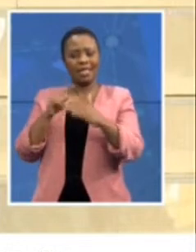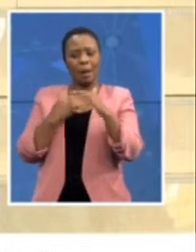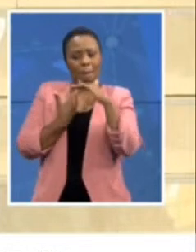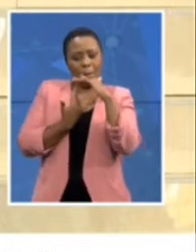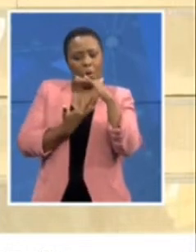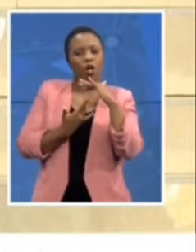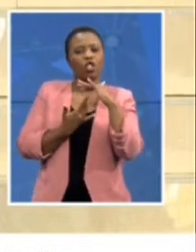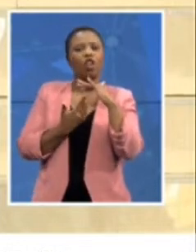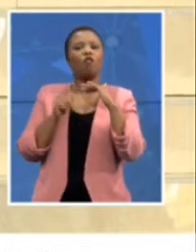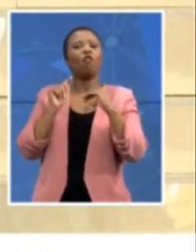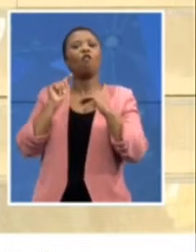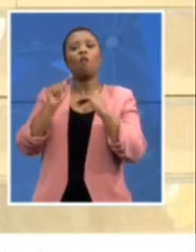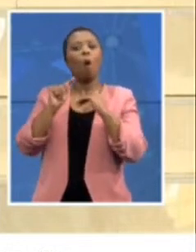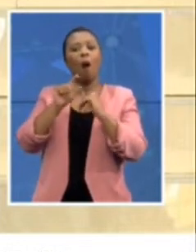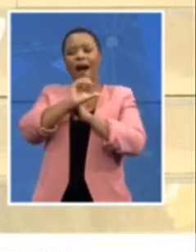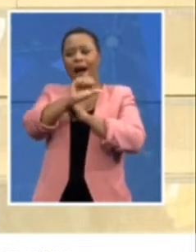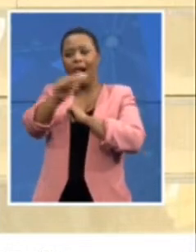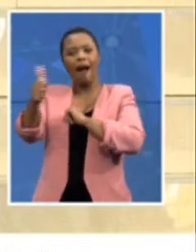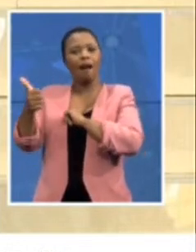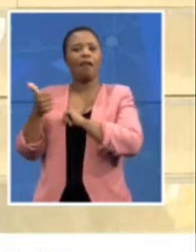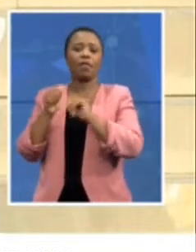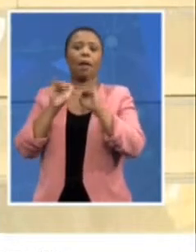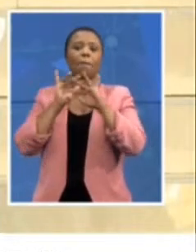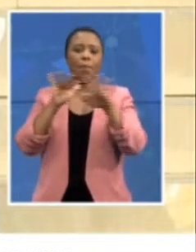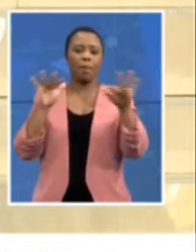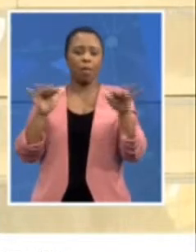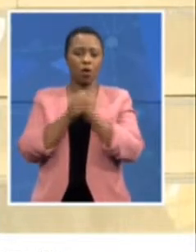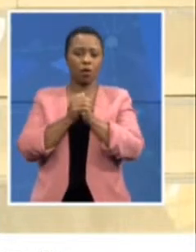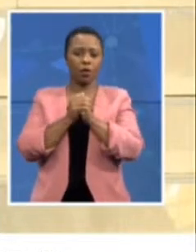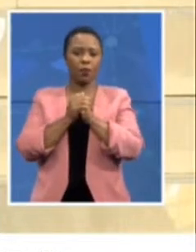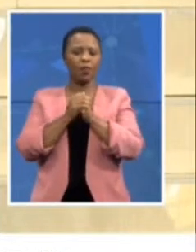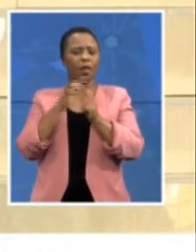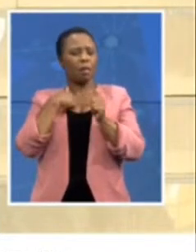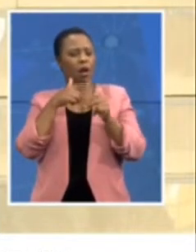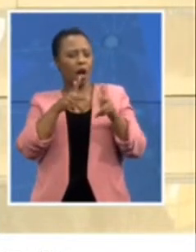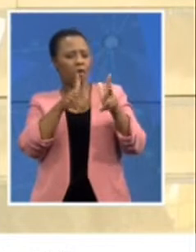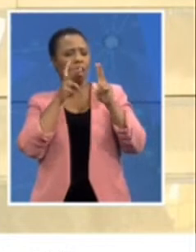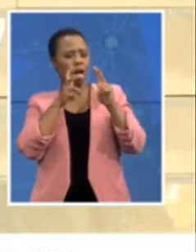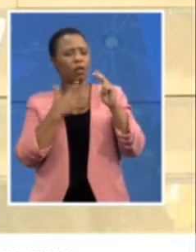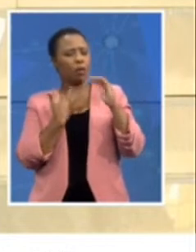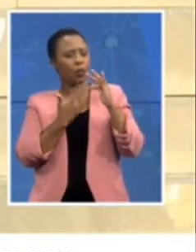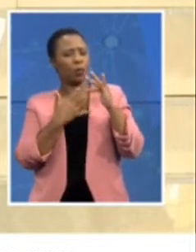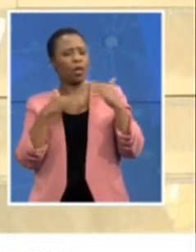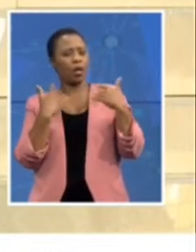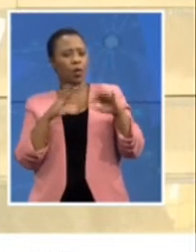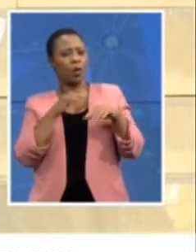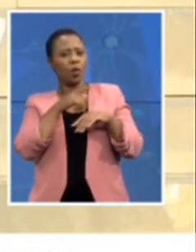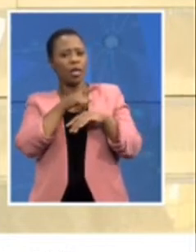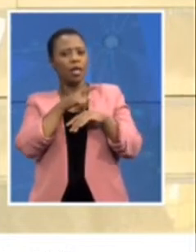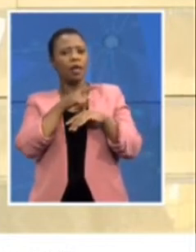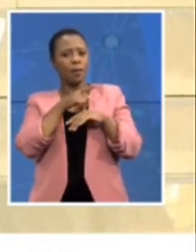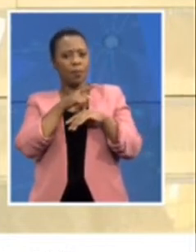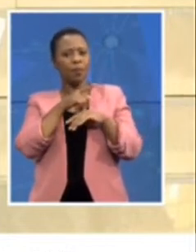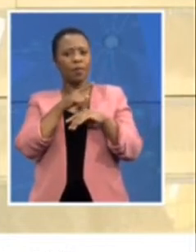With Gogo, what was inspirational was how she dealt with that trauma. She was a true